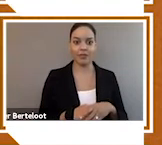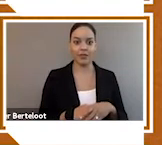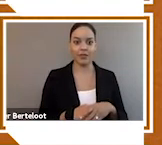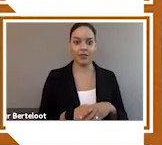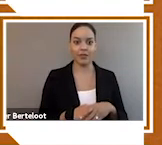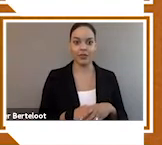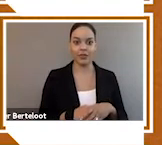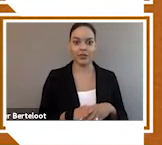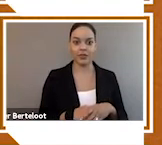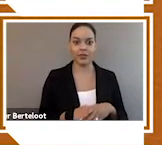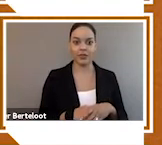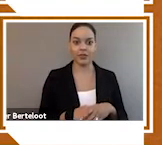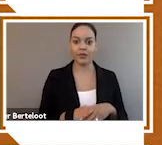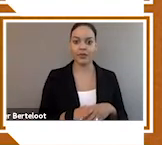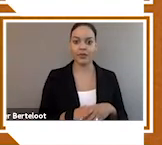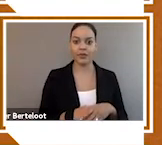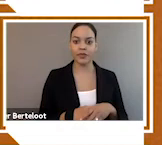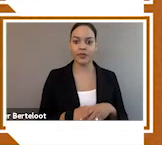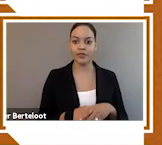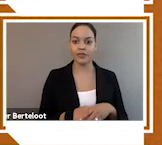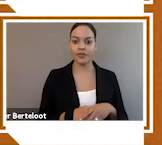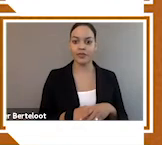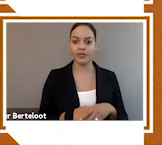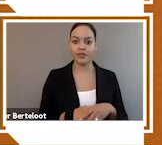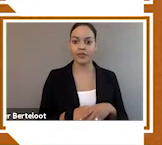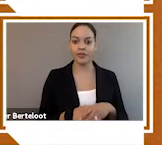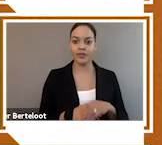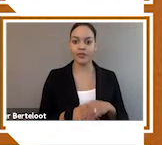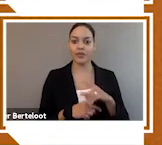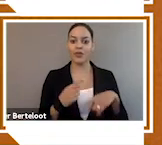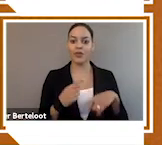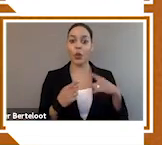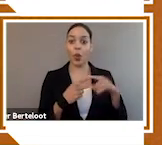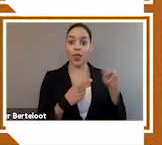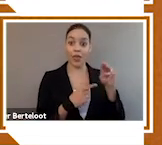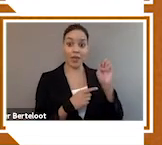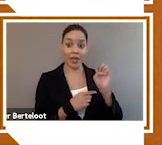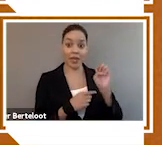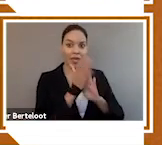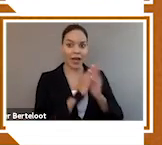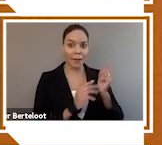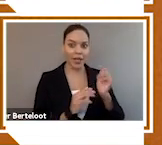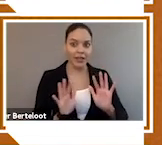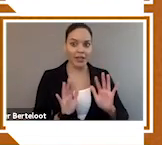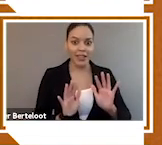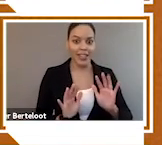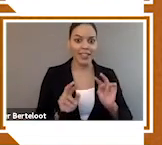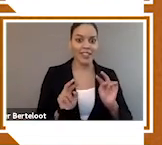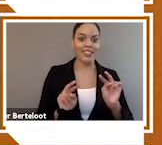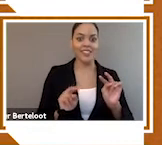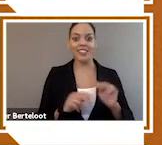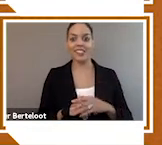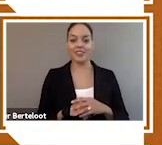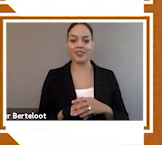Look, I be thinking about this in memes when it get a little dicey, you know, I was like, that's suspense. I was like,